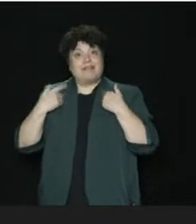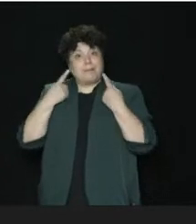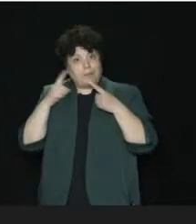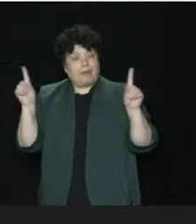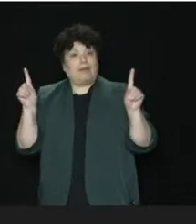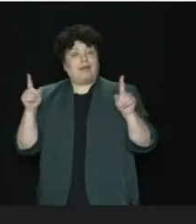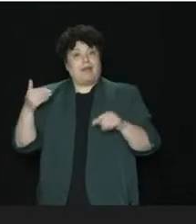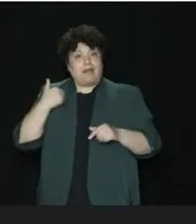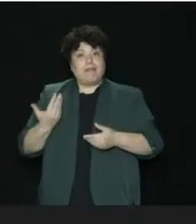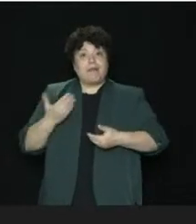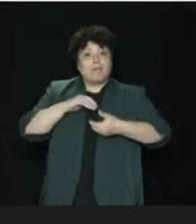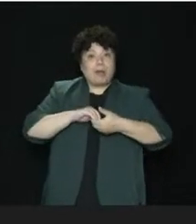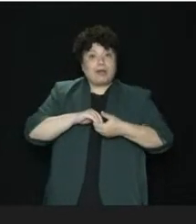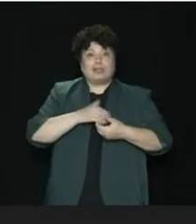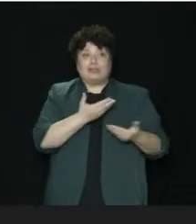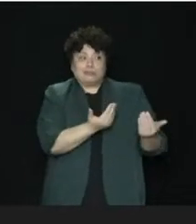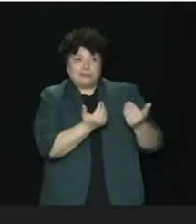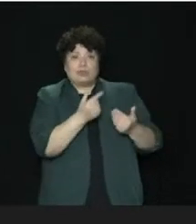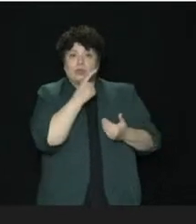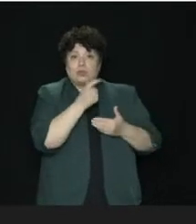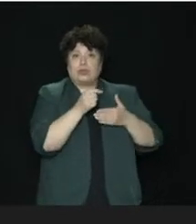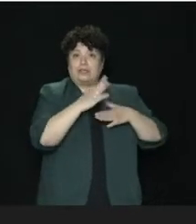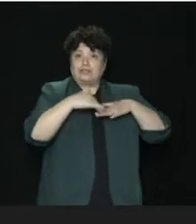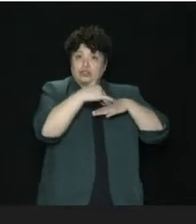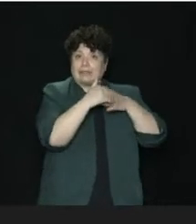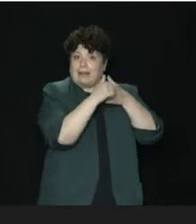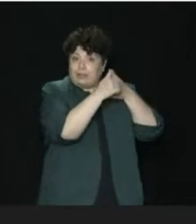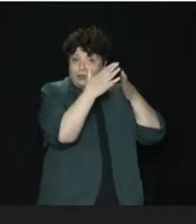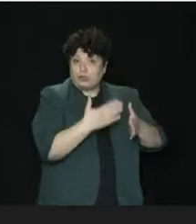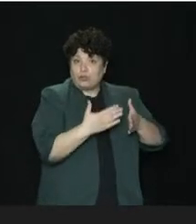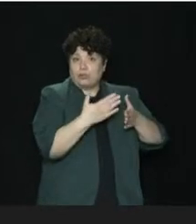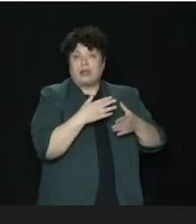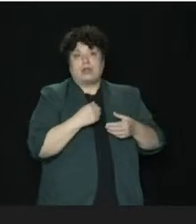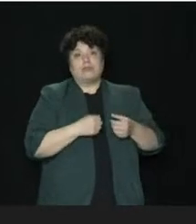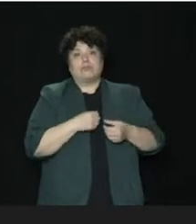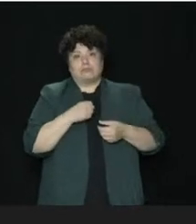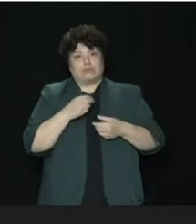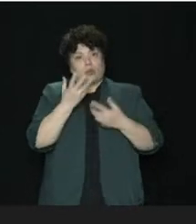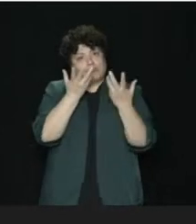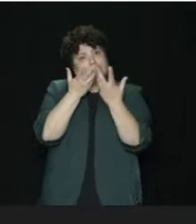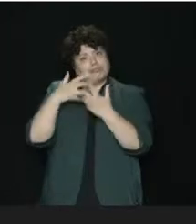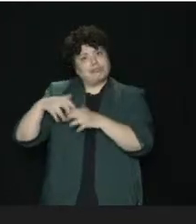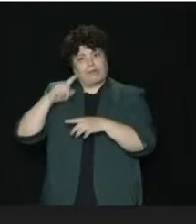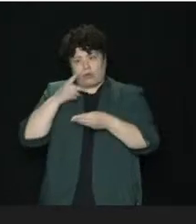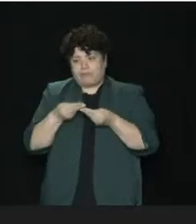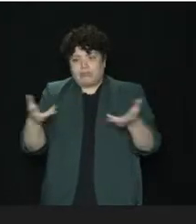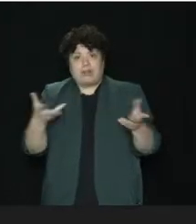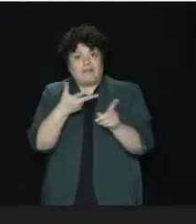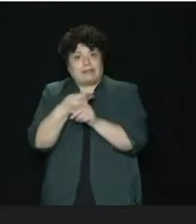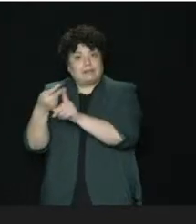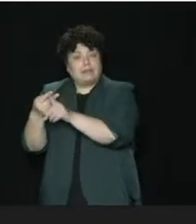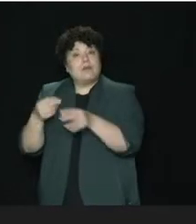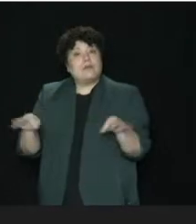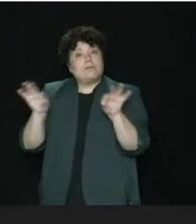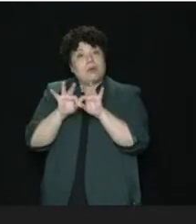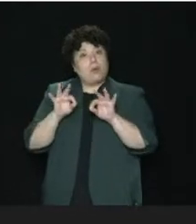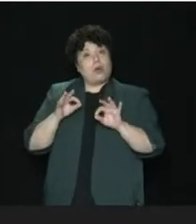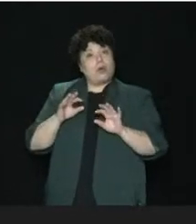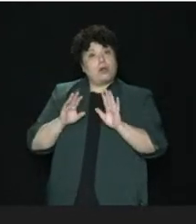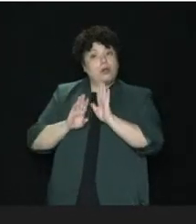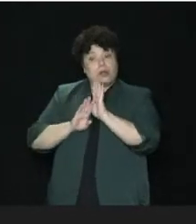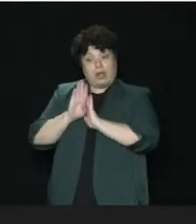full partnership of Indigenous leadership. These are the kinds of things we need to make sure that we're doing so that